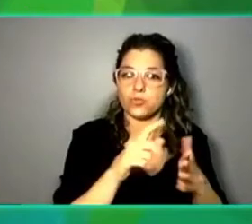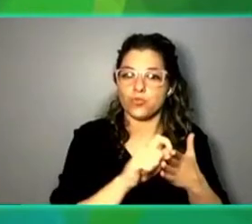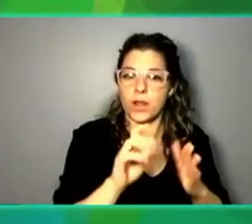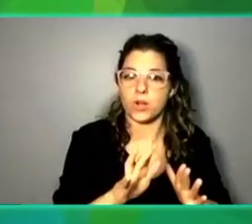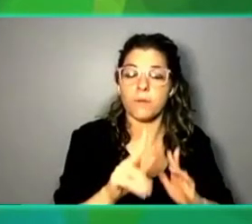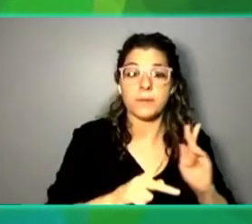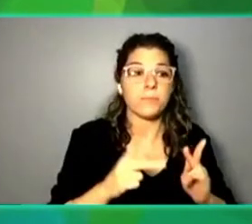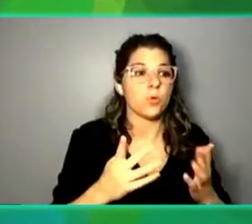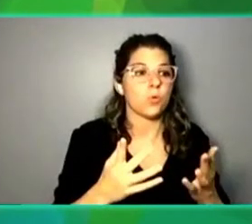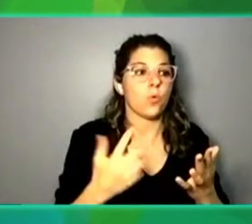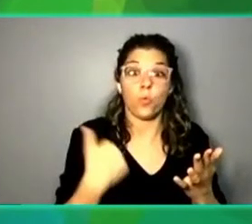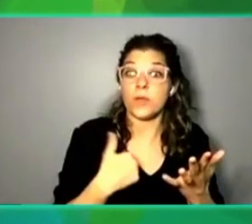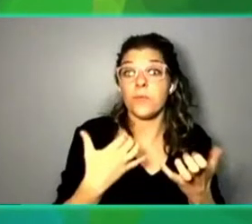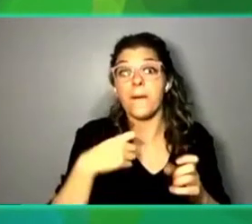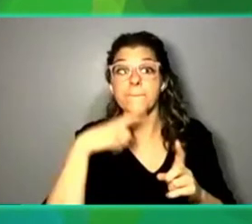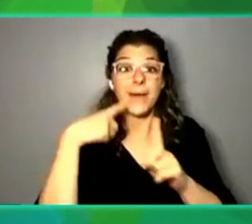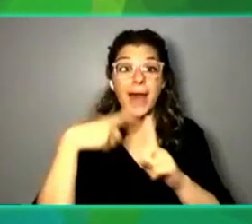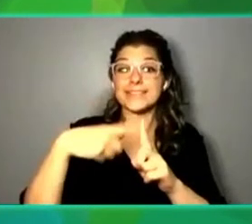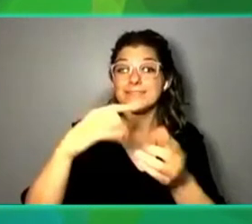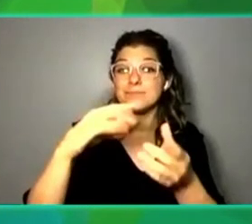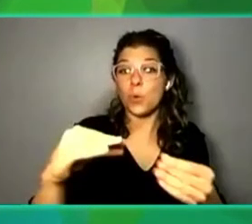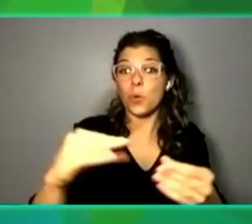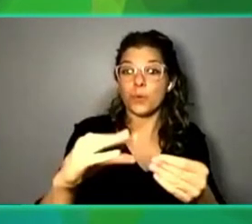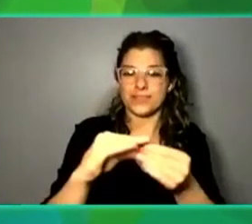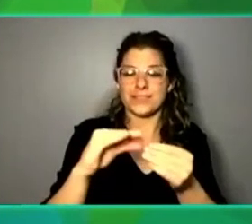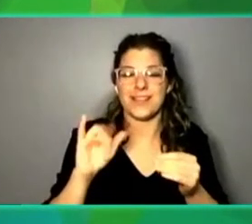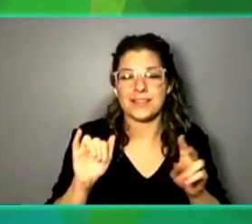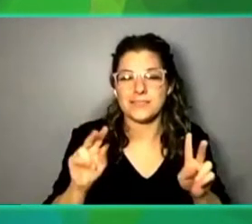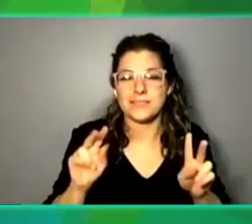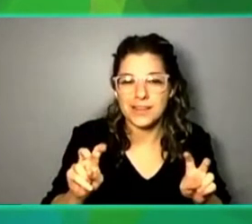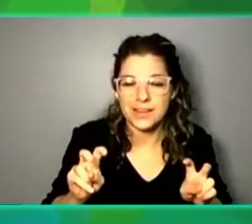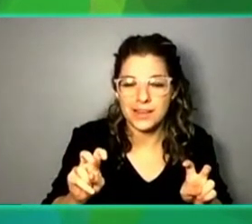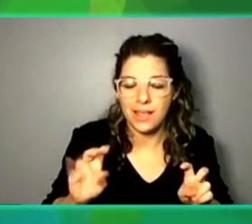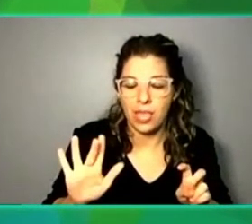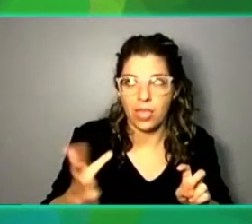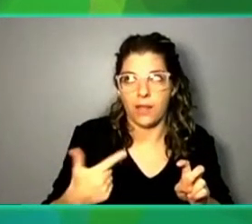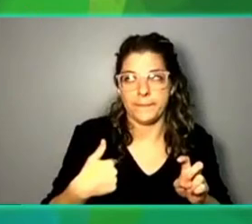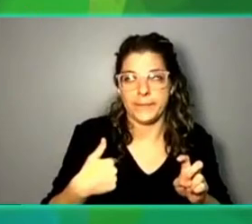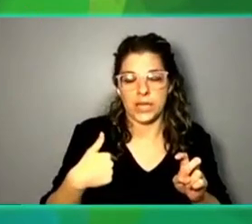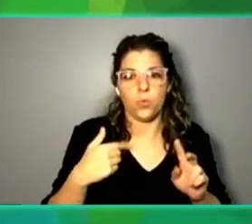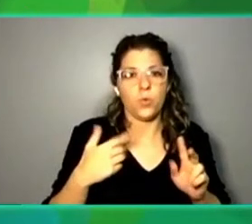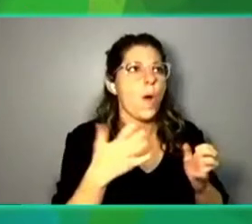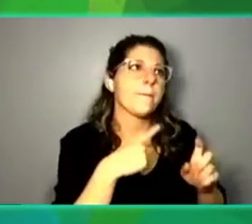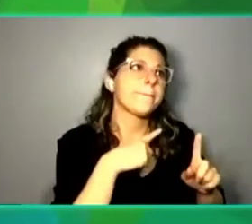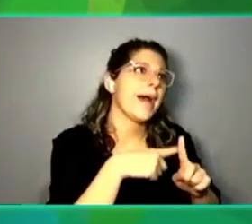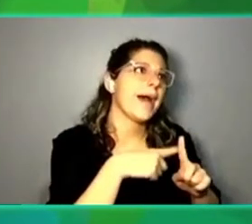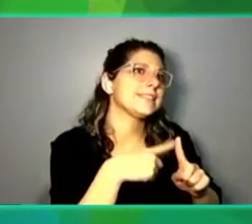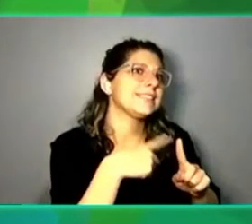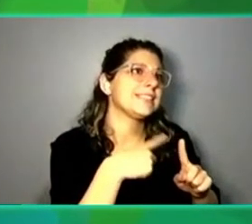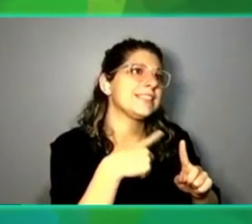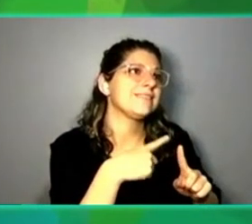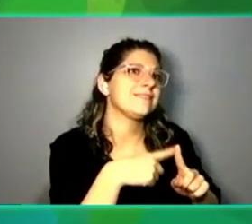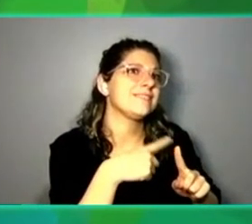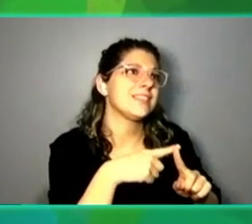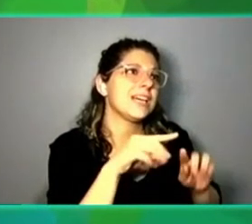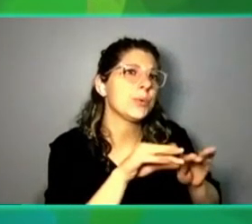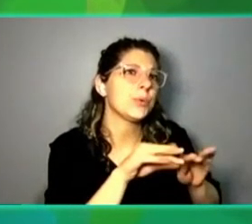know, we want positive, you know, that's kind of the thing that kind of gets me sometimes, when people are like, we want positivity, and, you